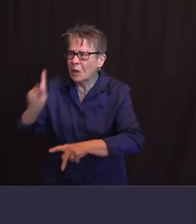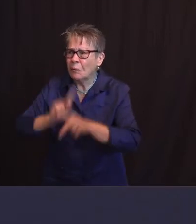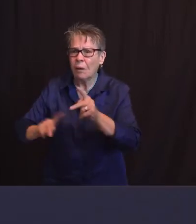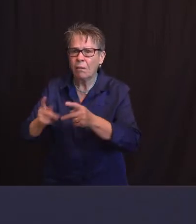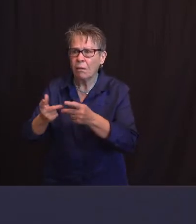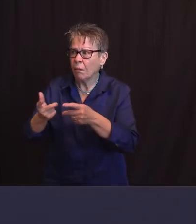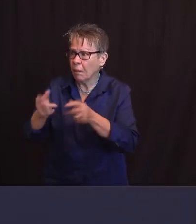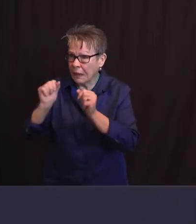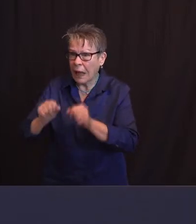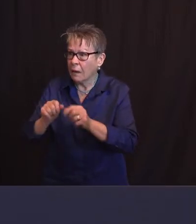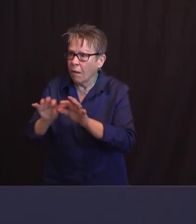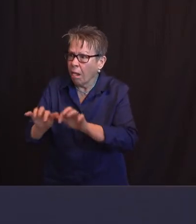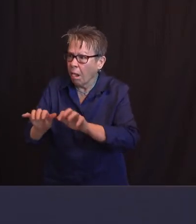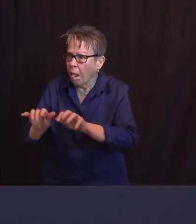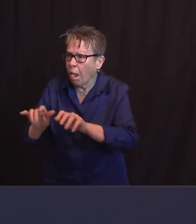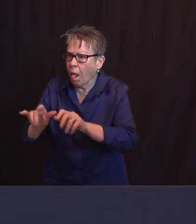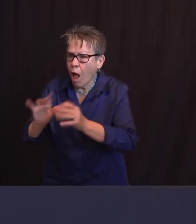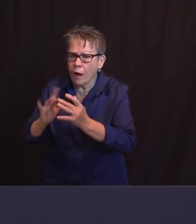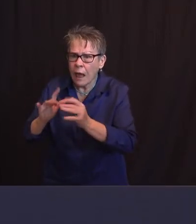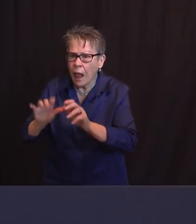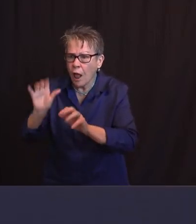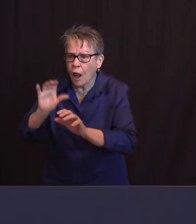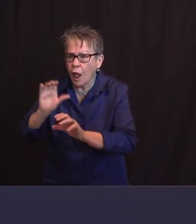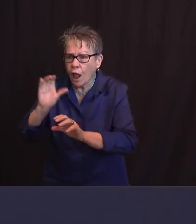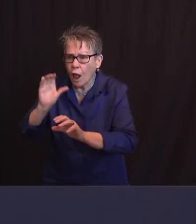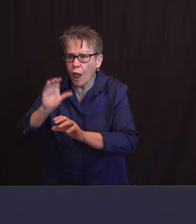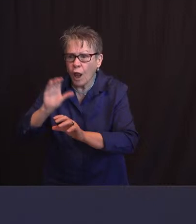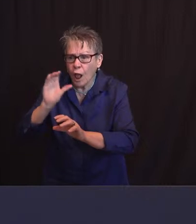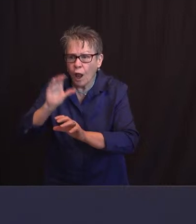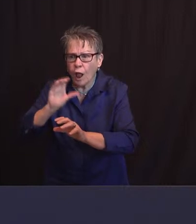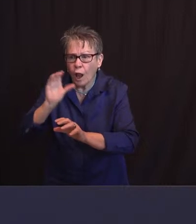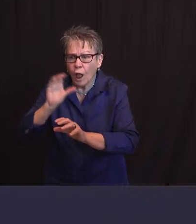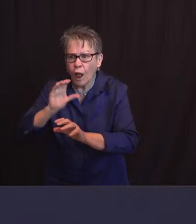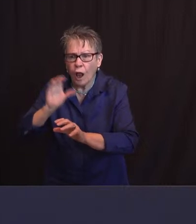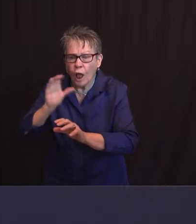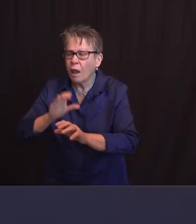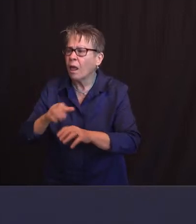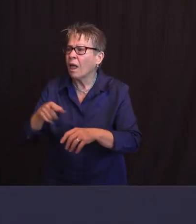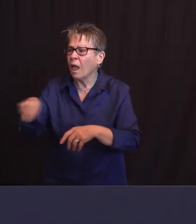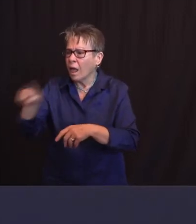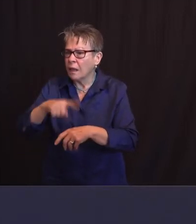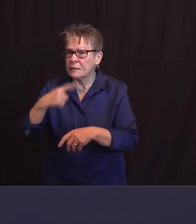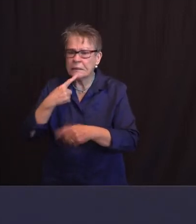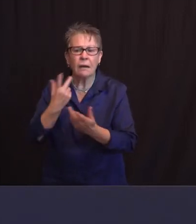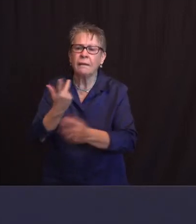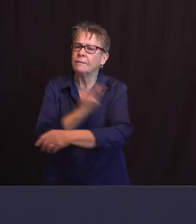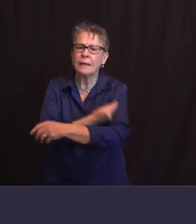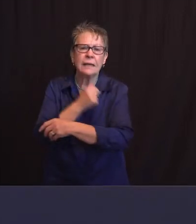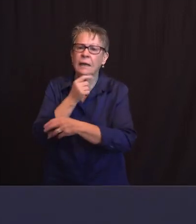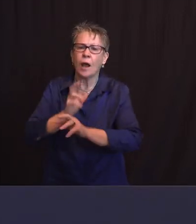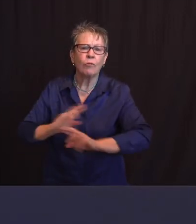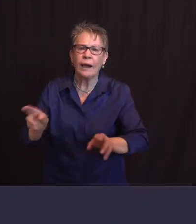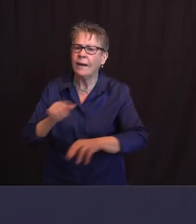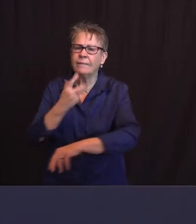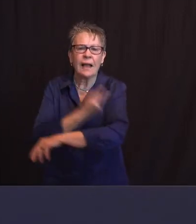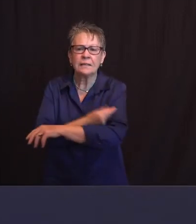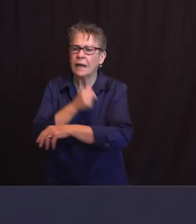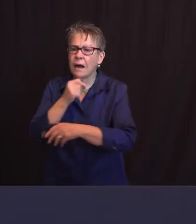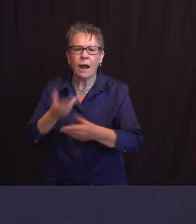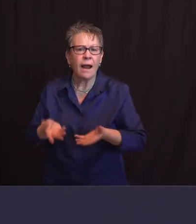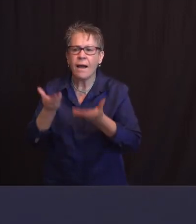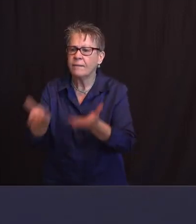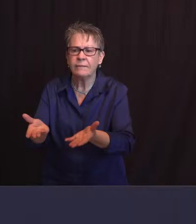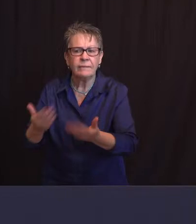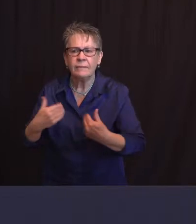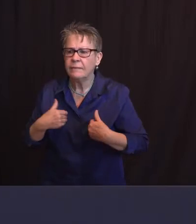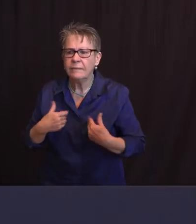CVS, for instance, says the vaccine isn't available in the entire state. Most hospitals don't have any appointments. So why is it so difficult? Why